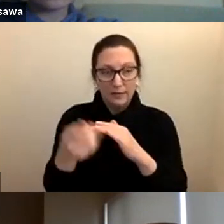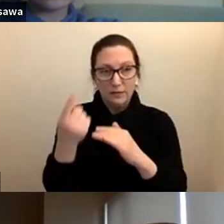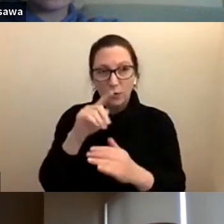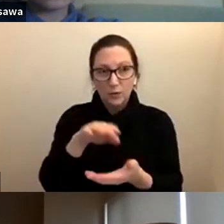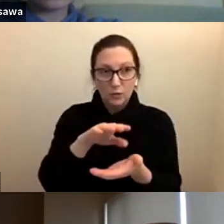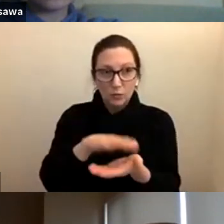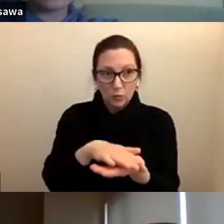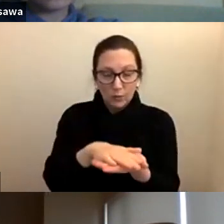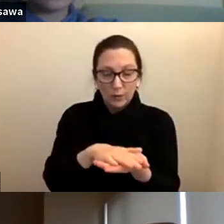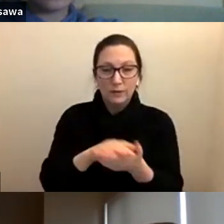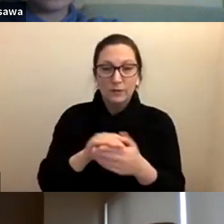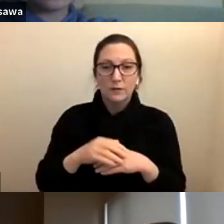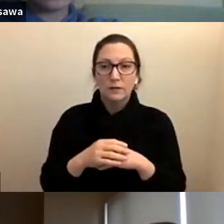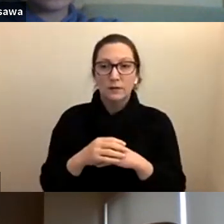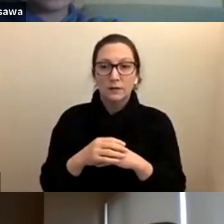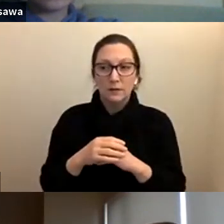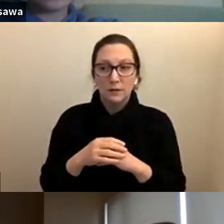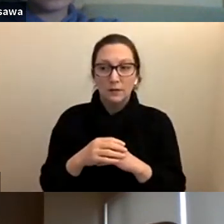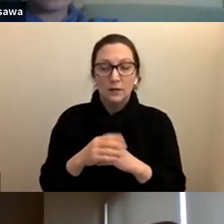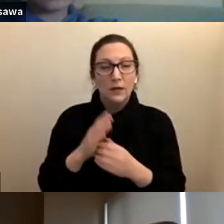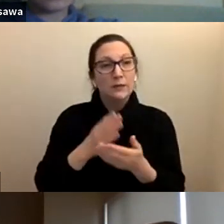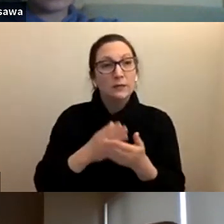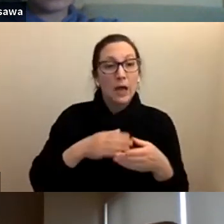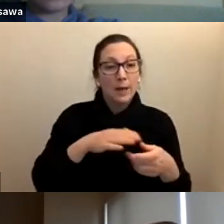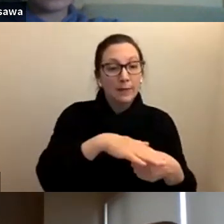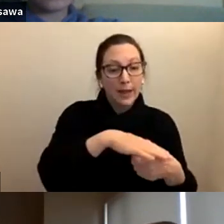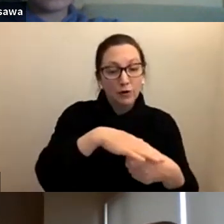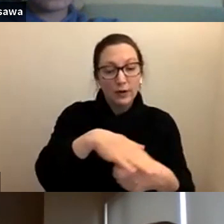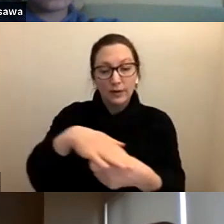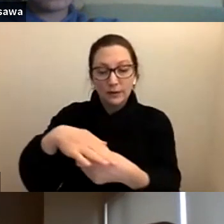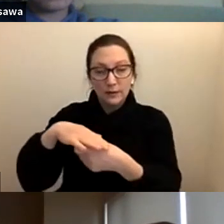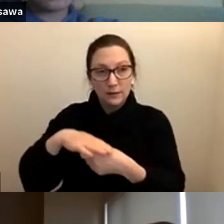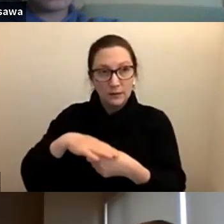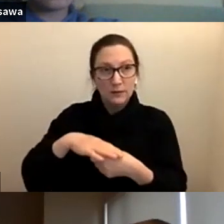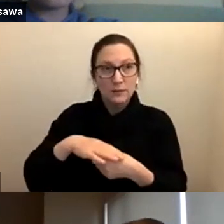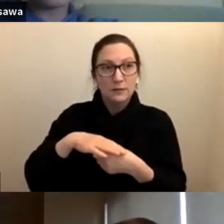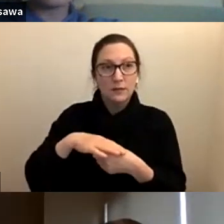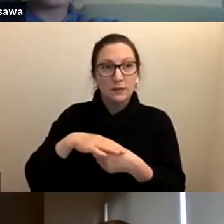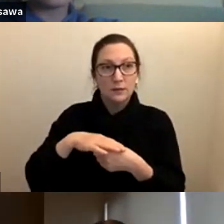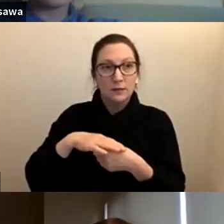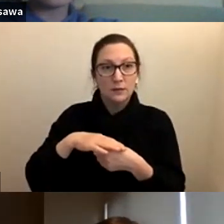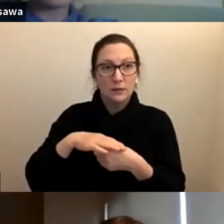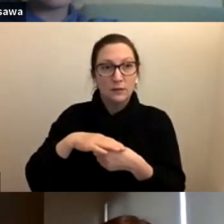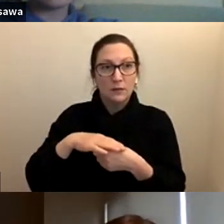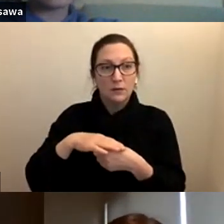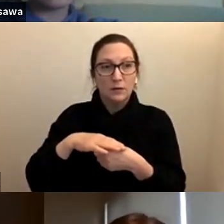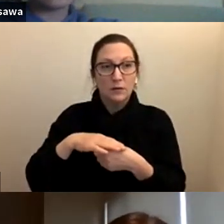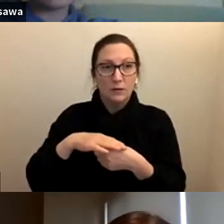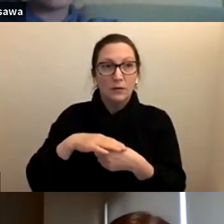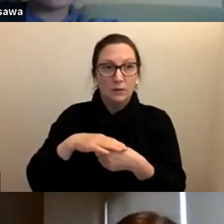and that in fact there were some neighborhoods that had